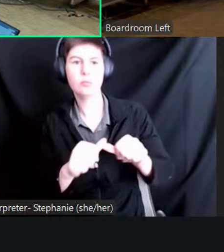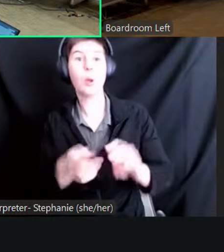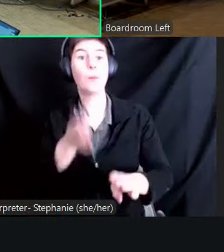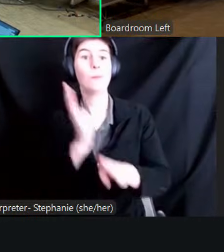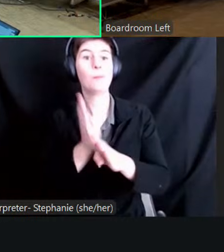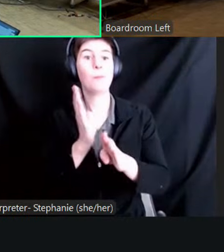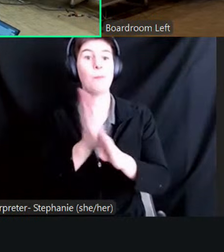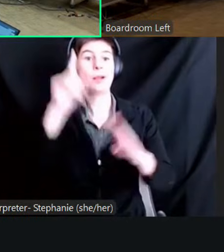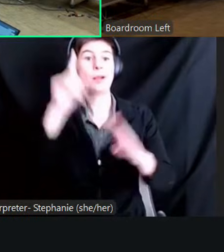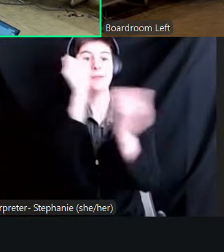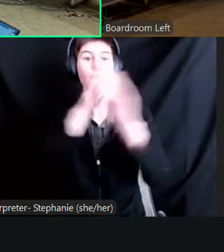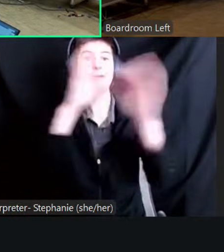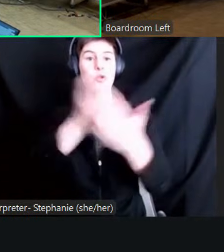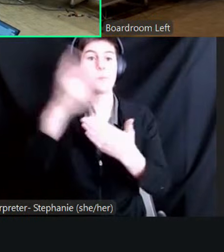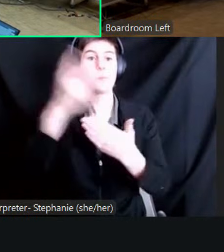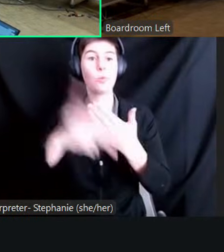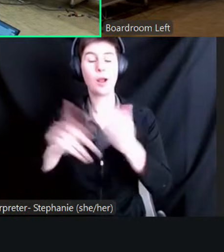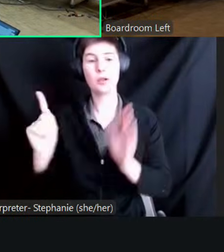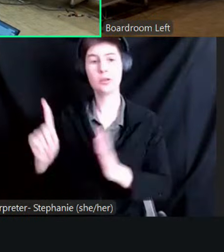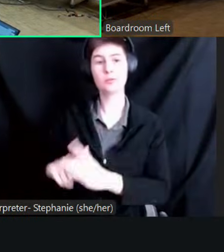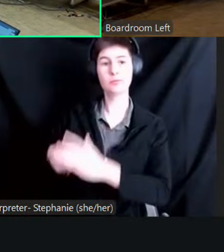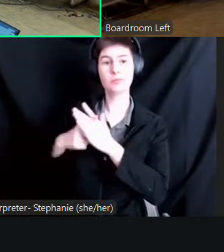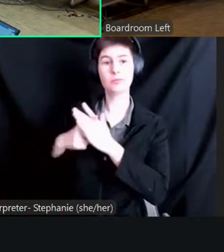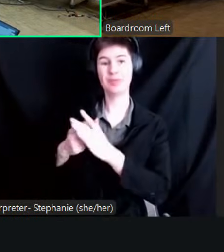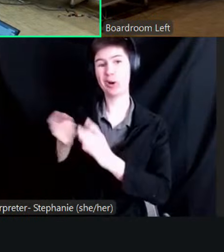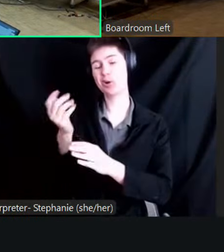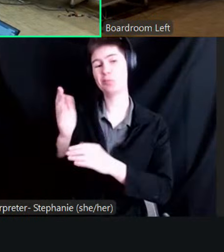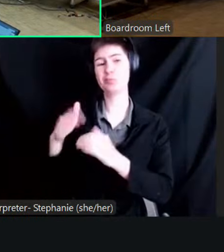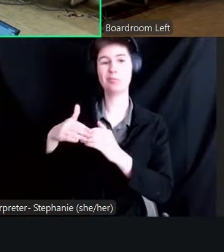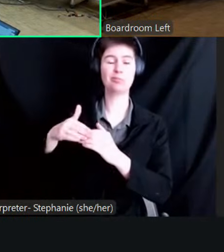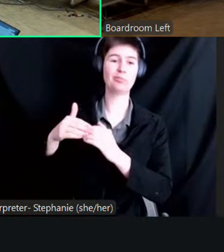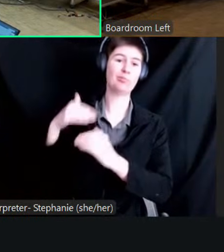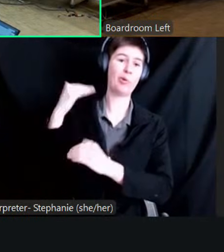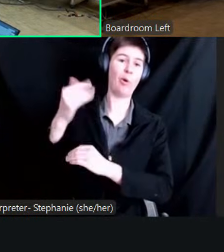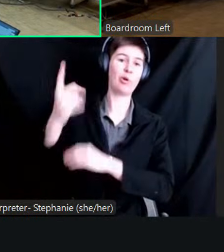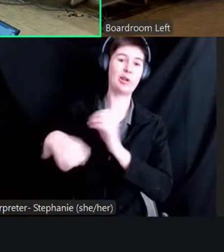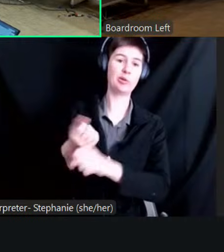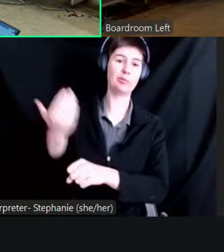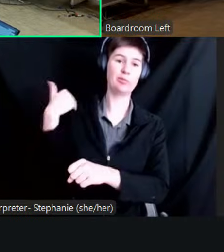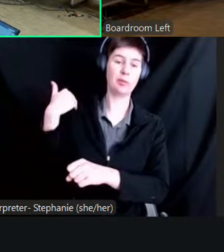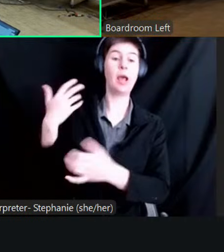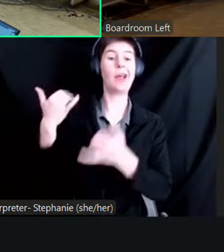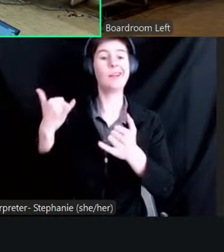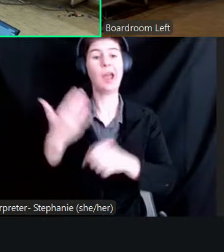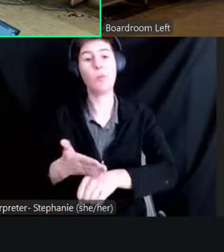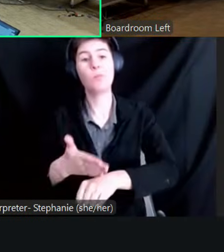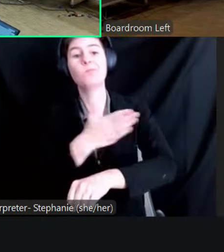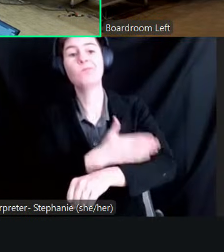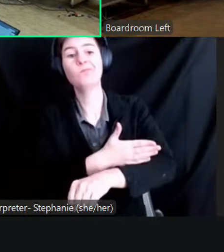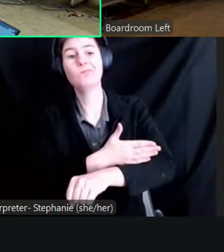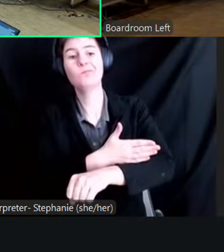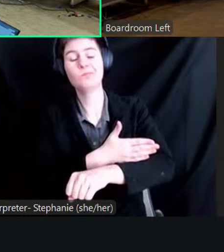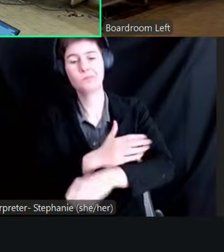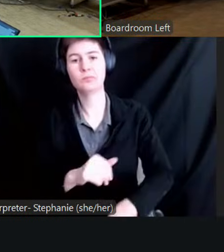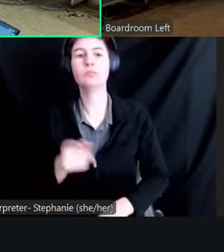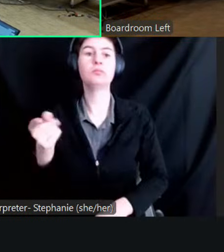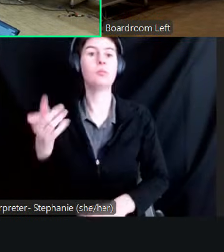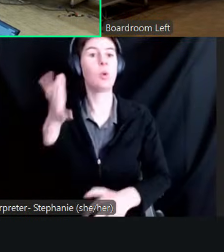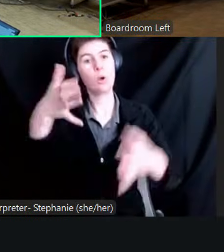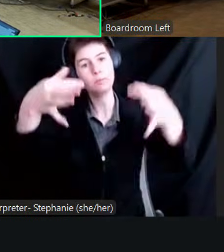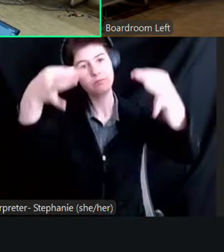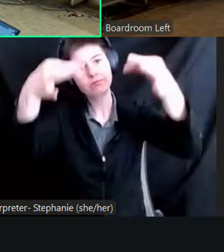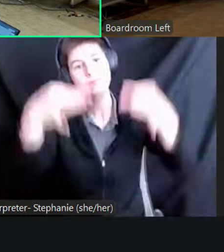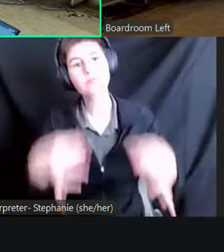over a year ago and is moving into a new phase. They'd like to present to us the updates and gather our thoughts